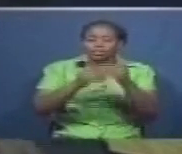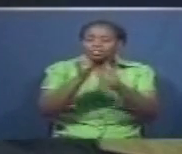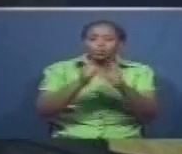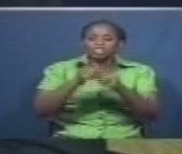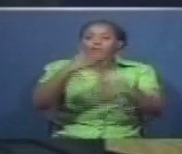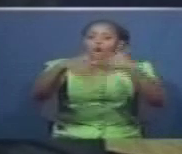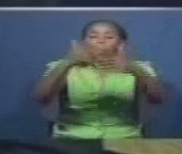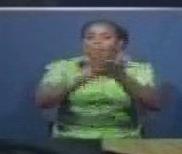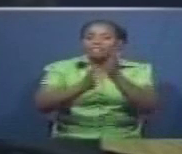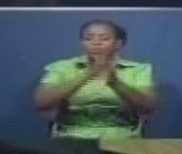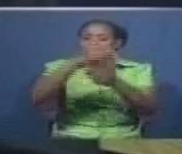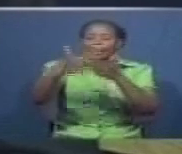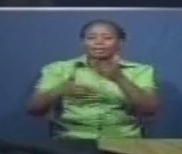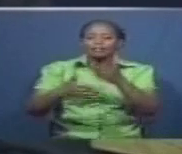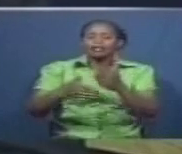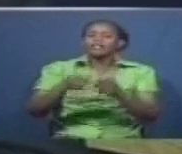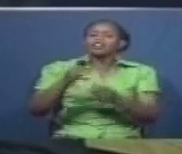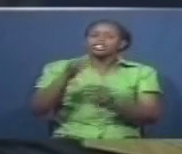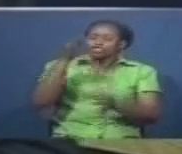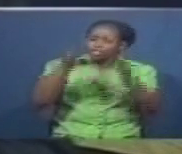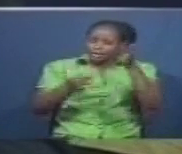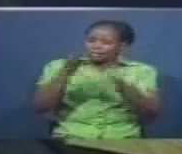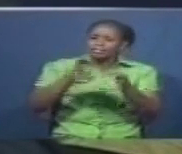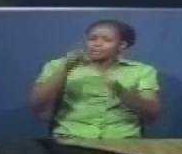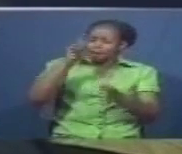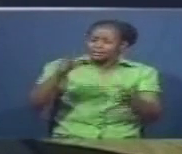Justice must be expeditious,